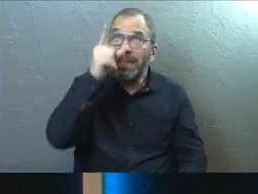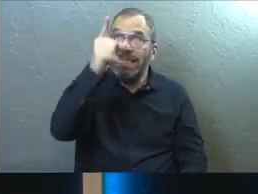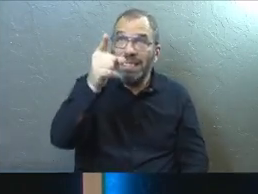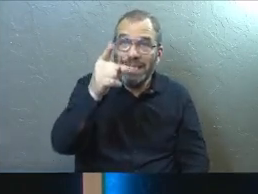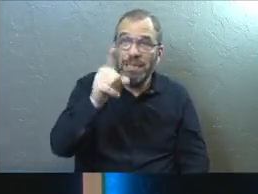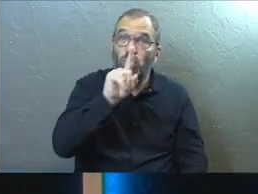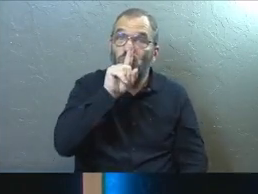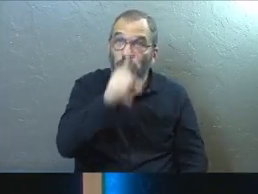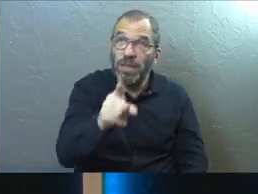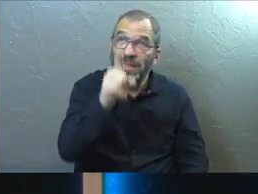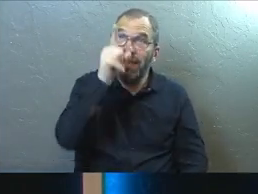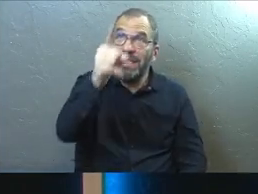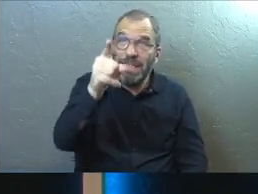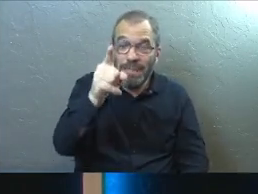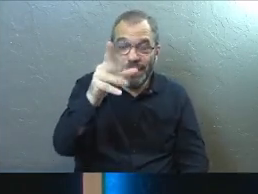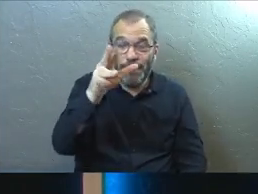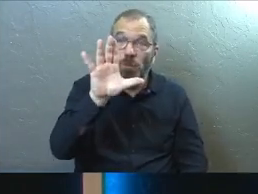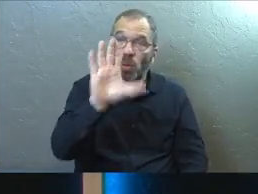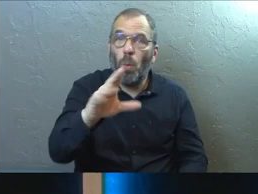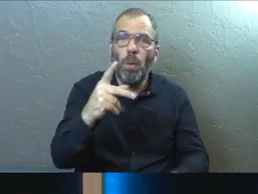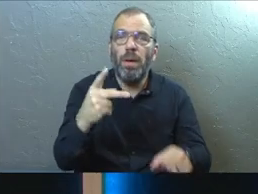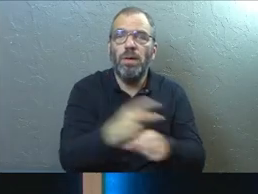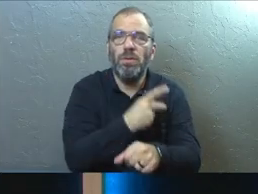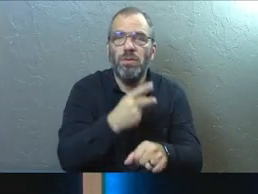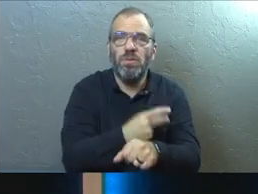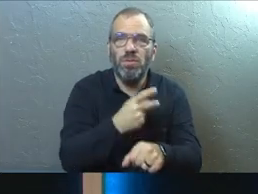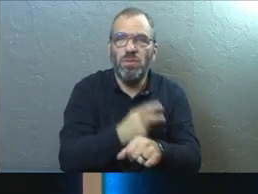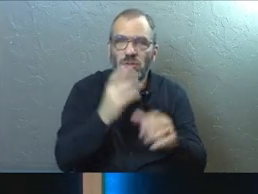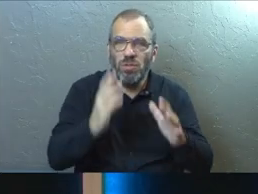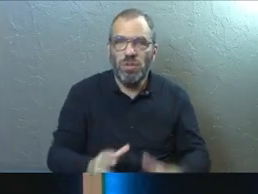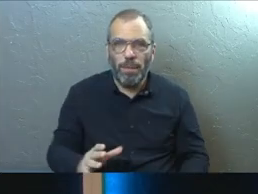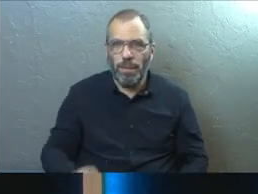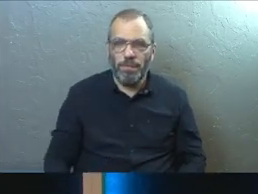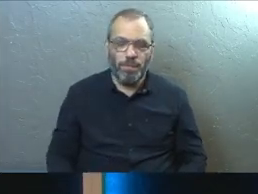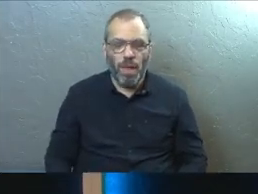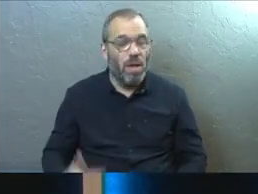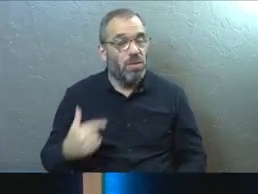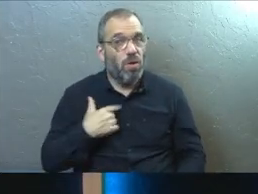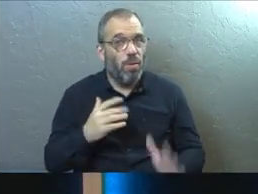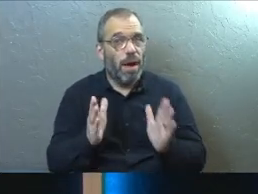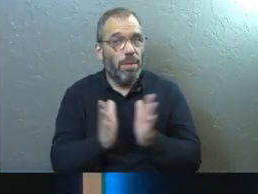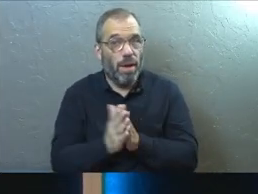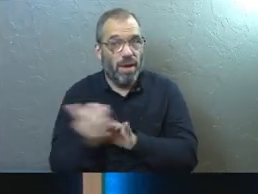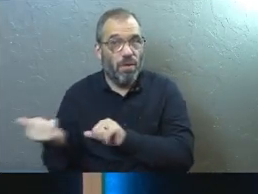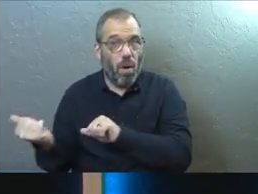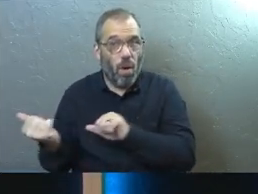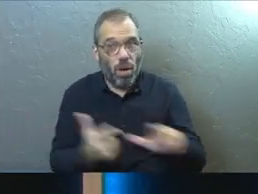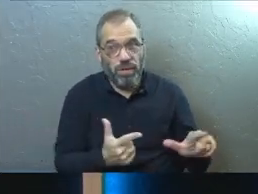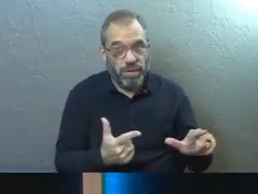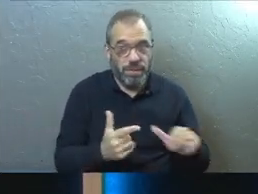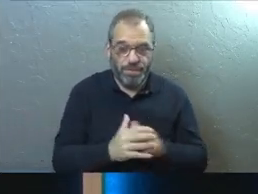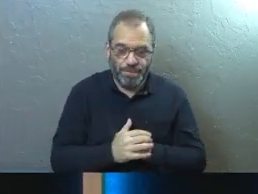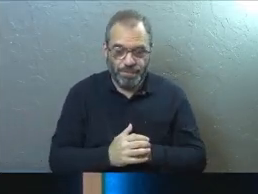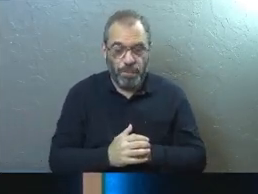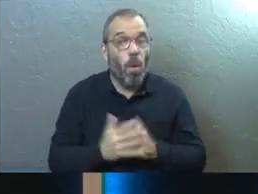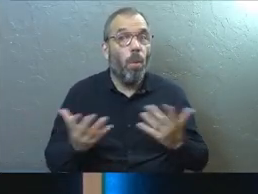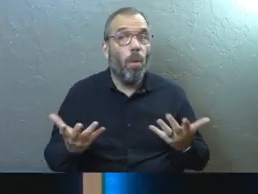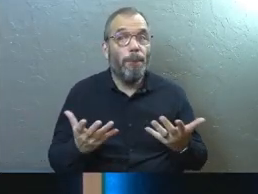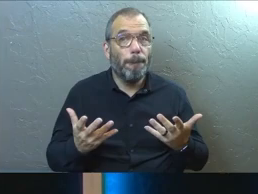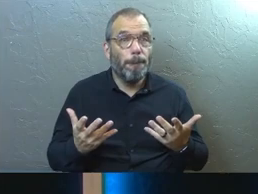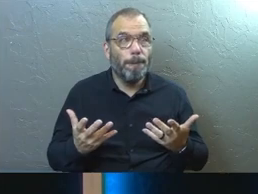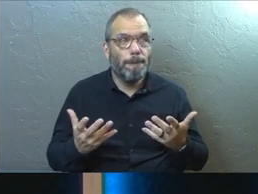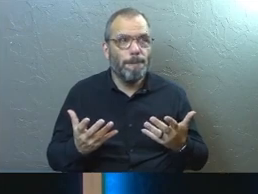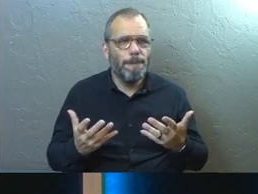is real and he is your shepherd. So my prayer for all of us is that we